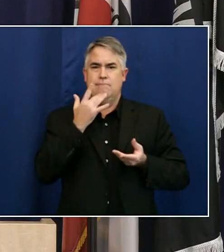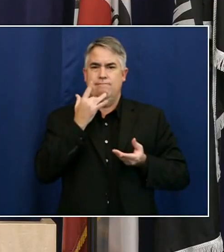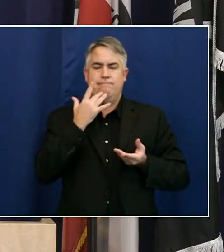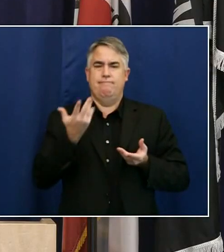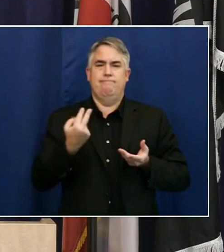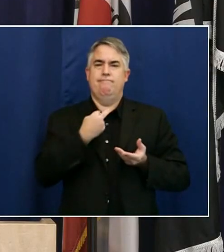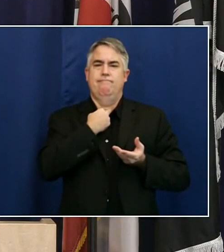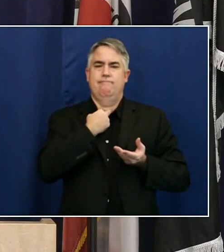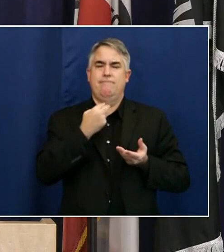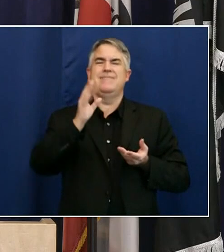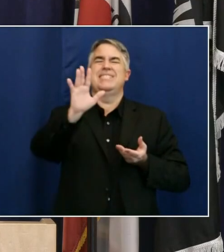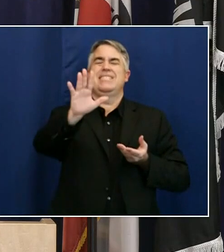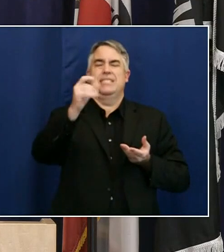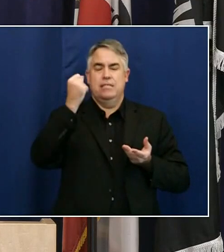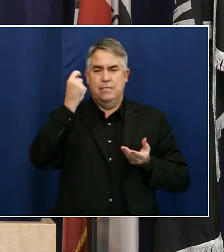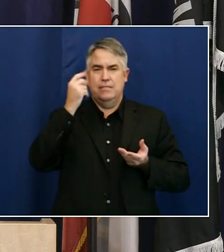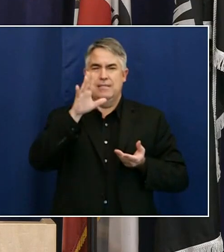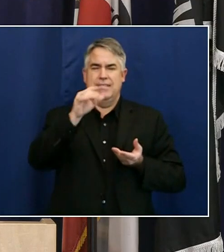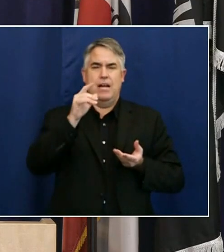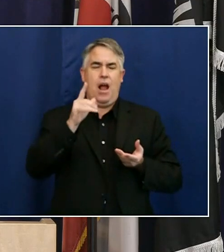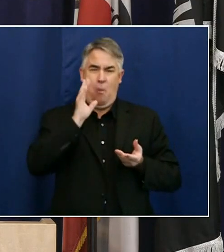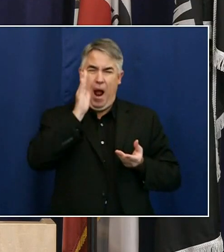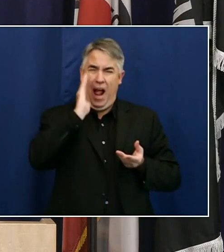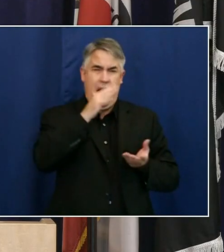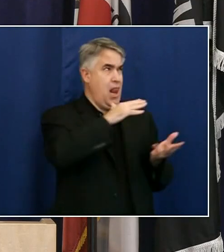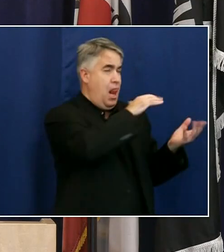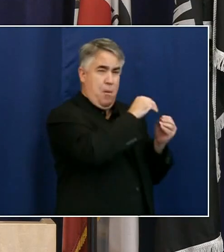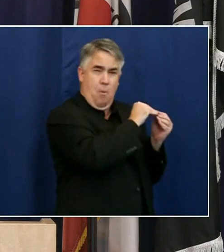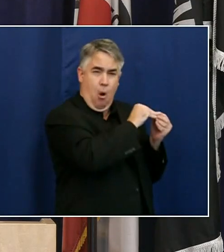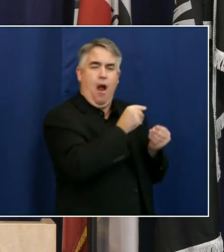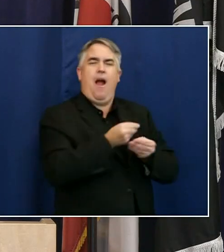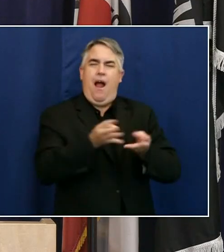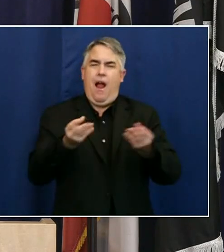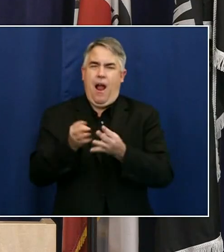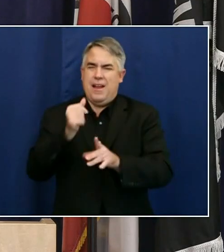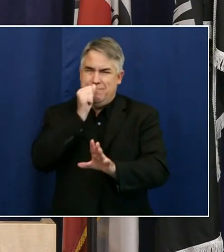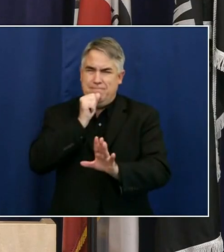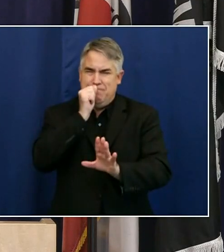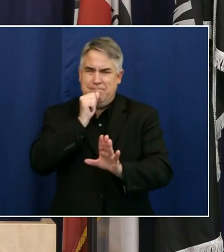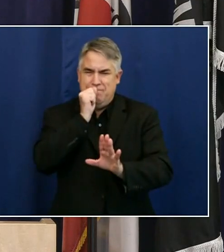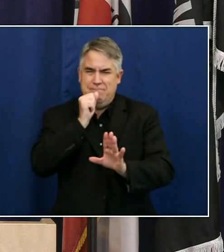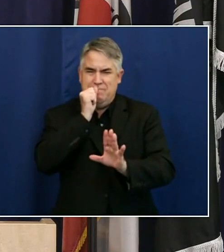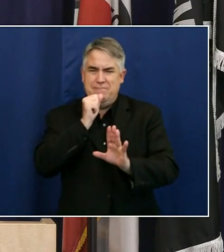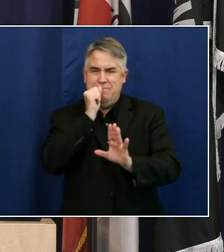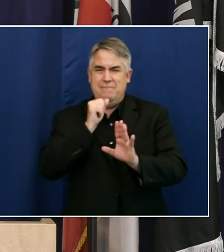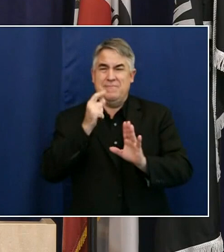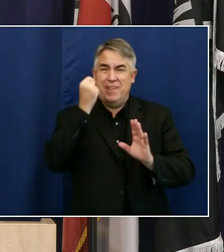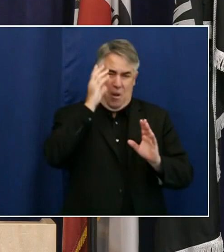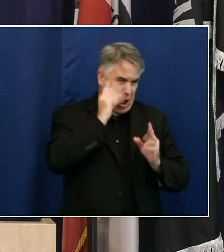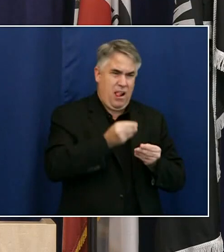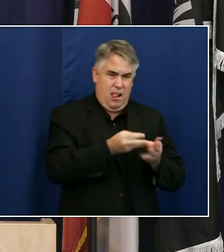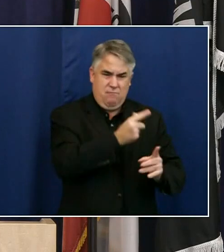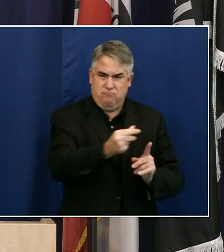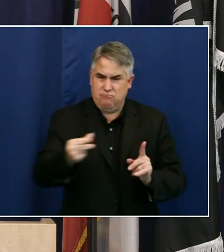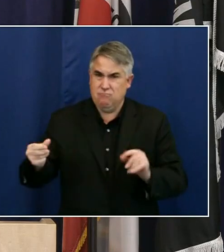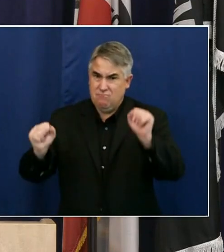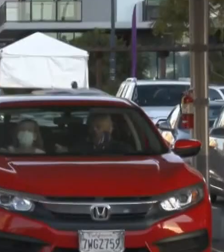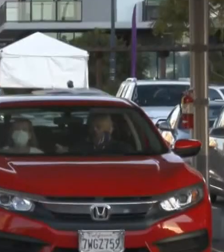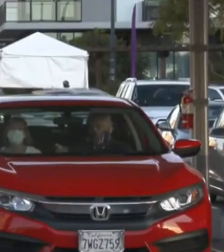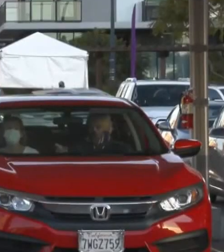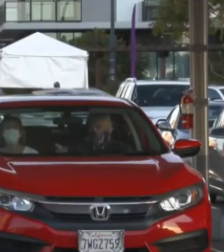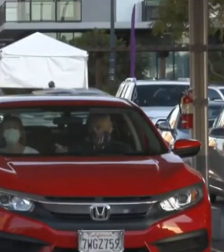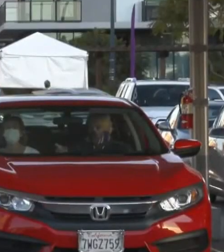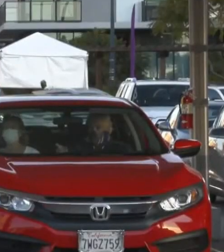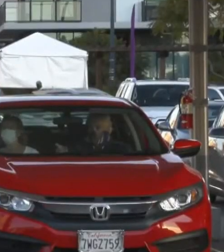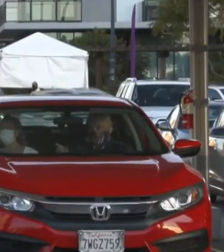exceedingly patient, not because people aren't doing everything they can to get the vaccines out, but because the vaccines have simply not arrived.